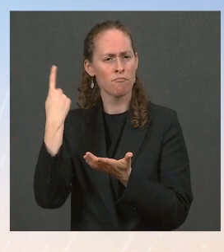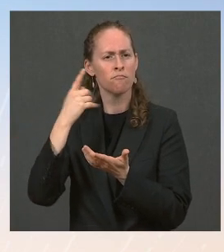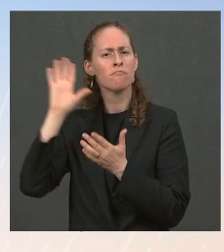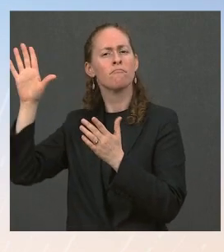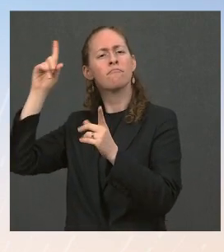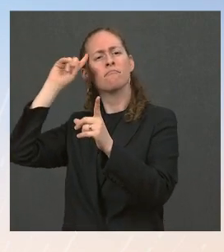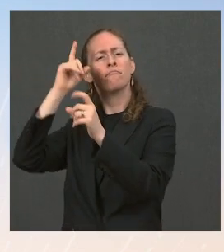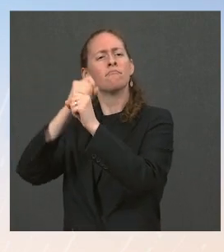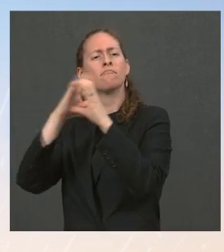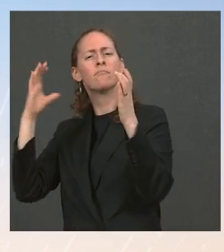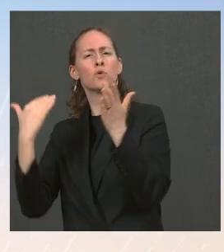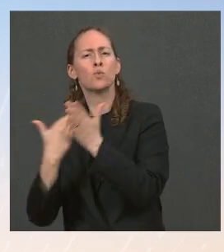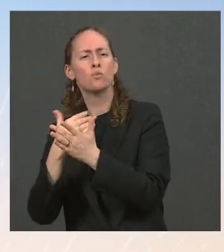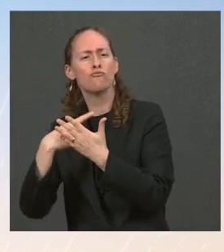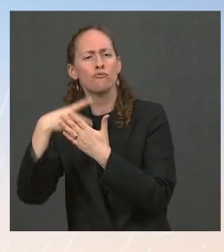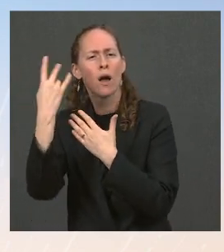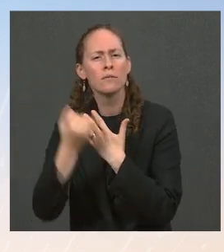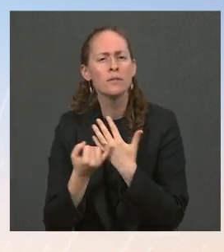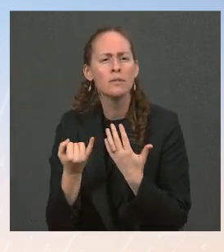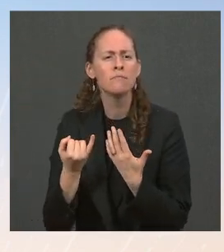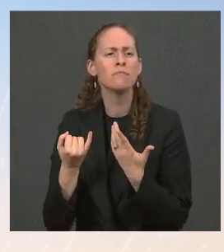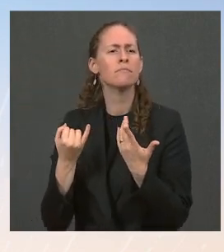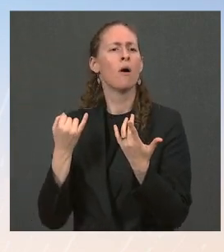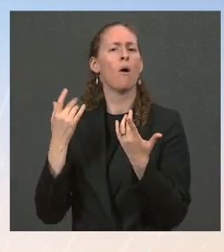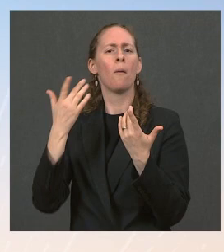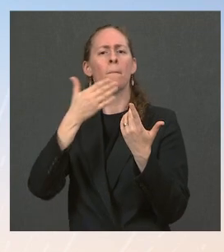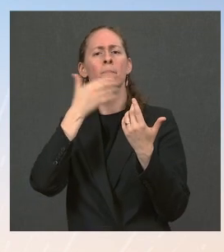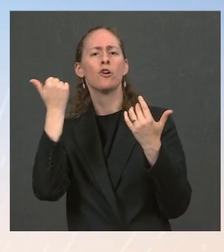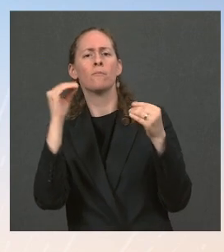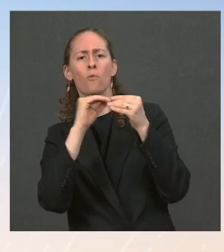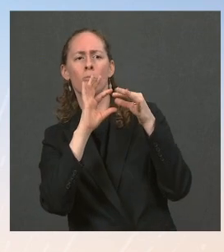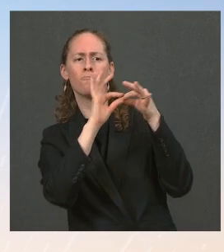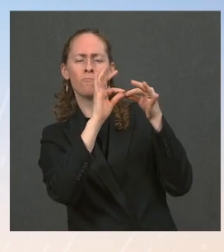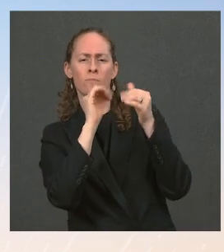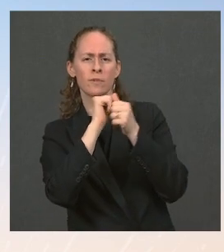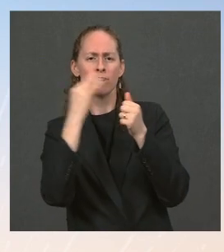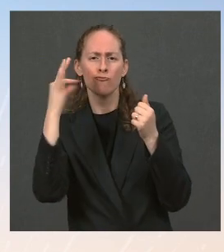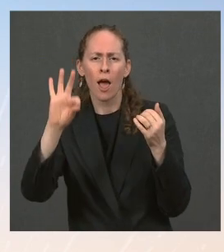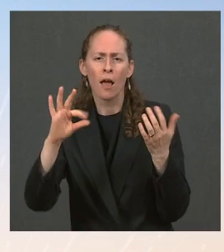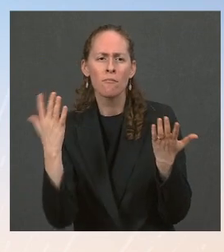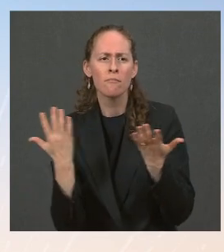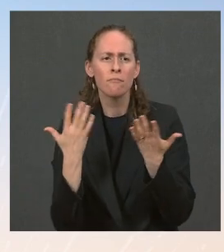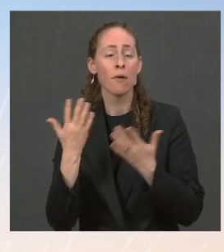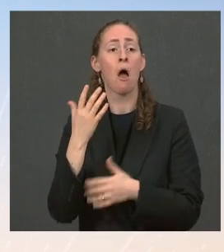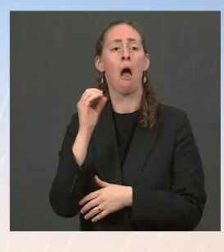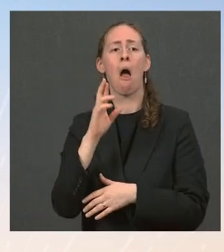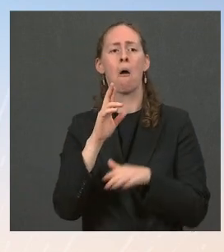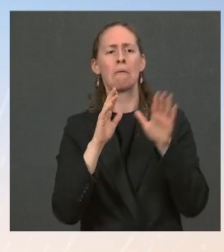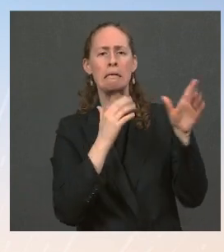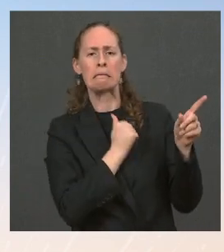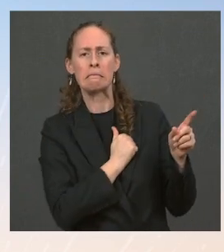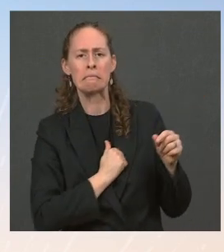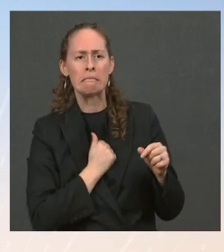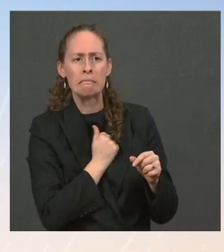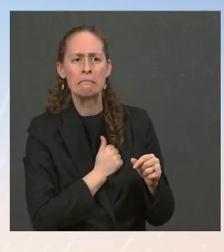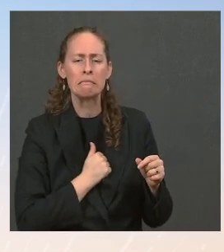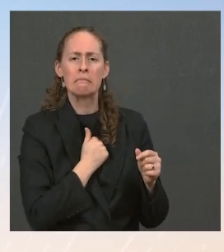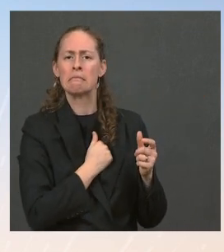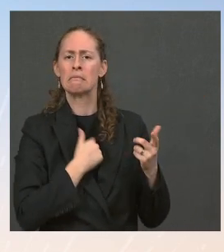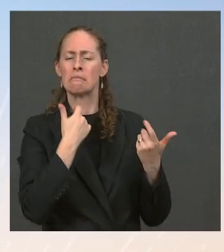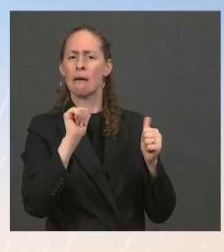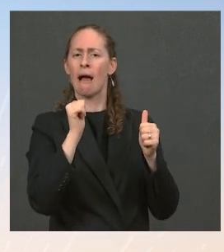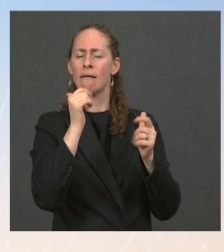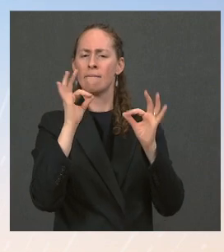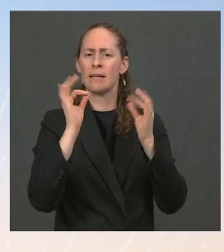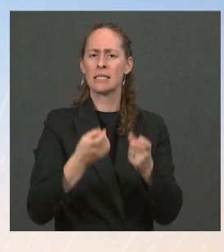kind with the French that begins to make reparations for what they view as what they've lost? I think, David, it's